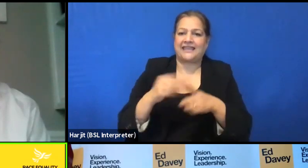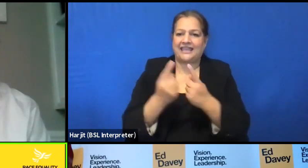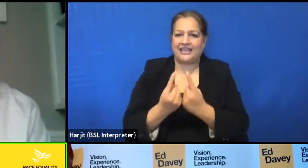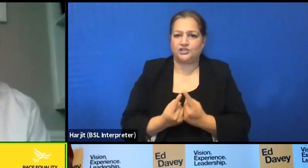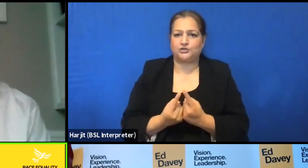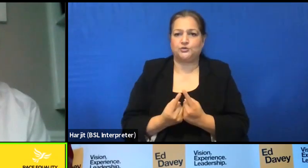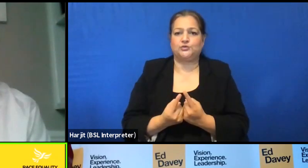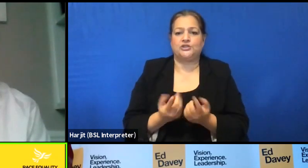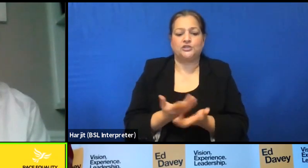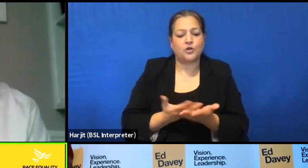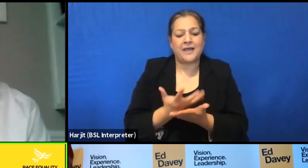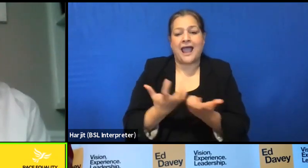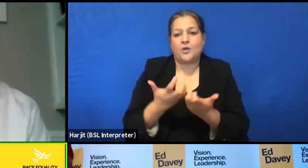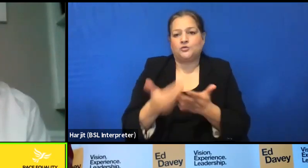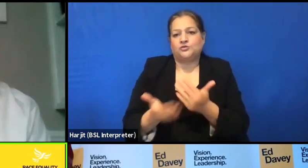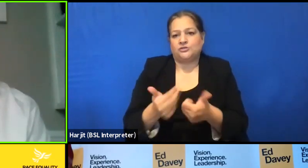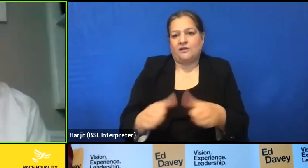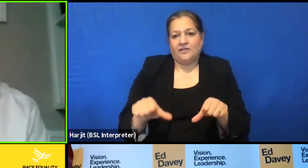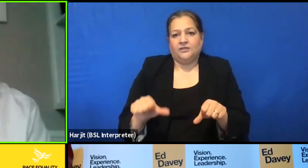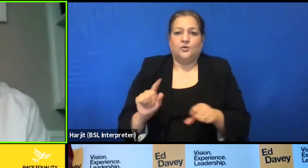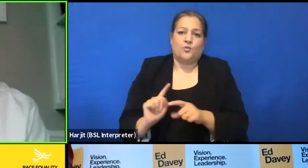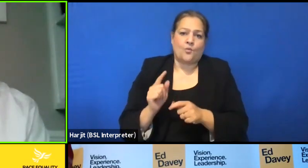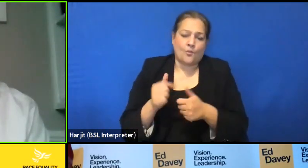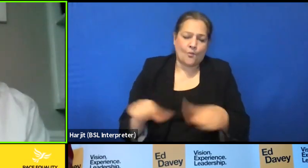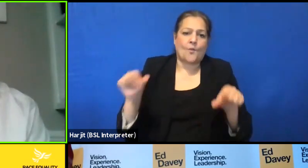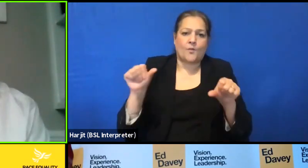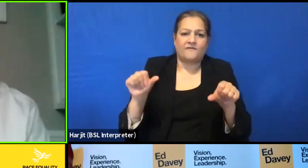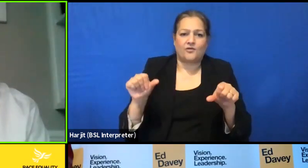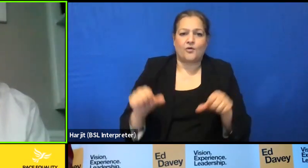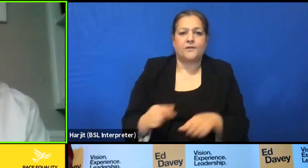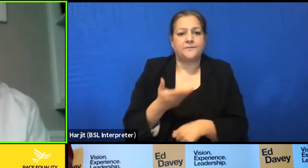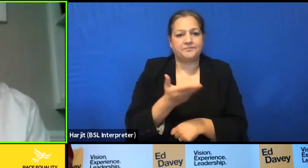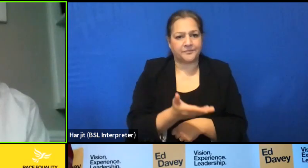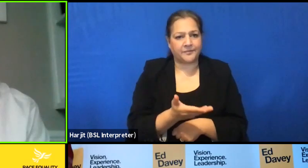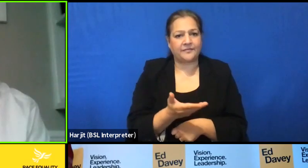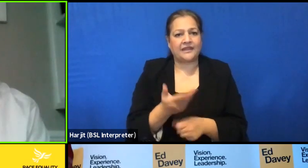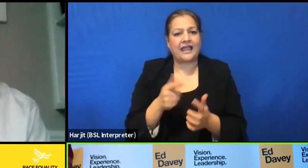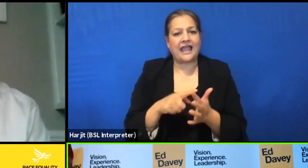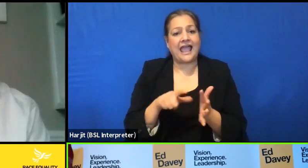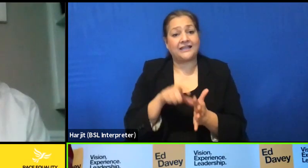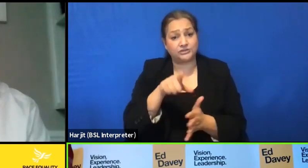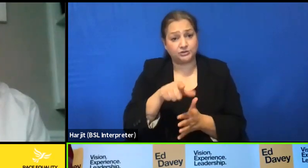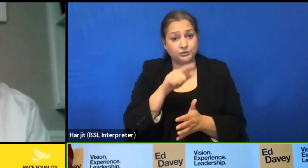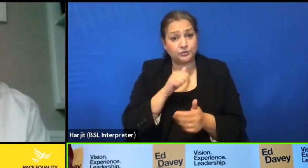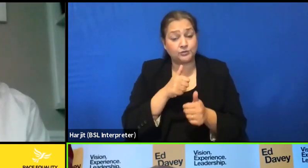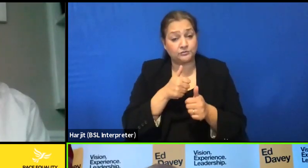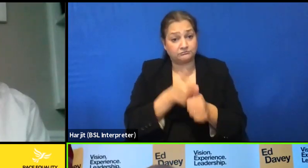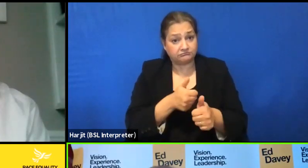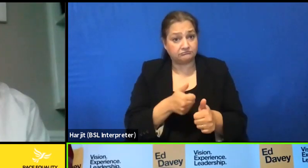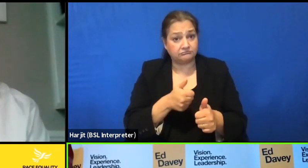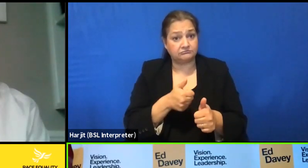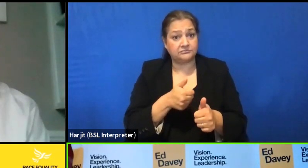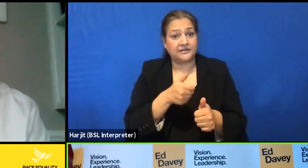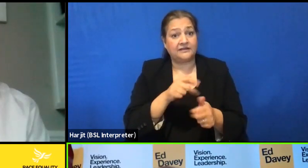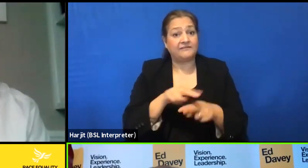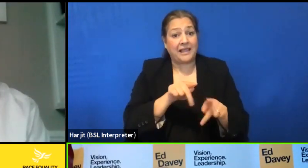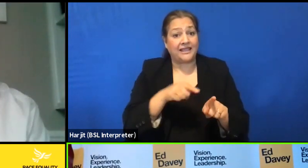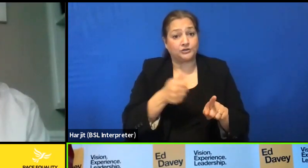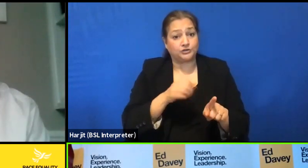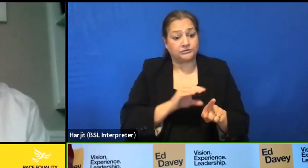and for all. Ed, would you support reparations? Well, I think I agree